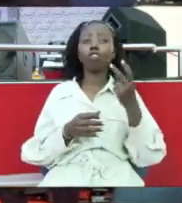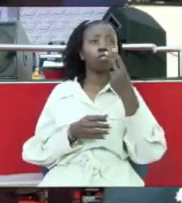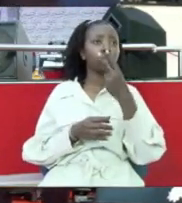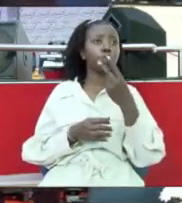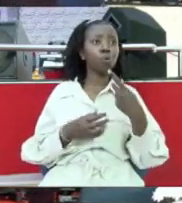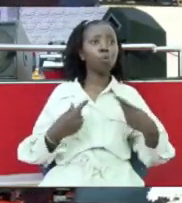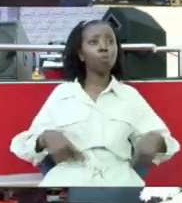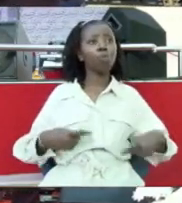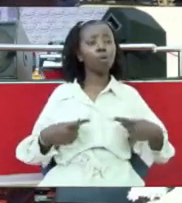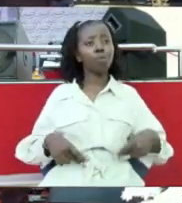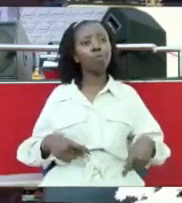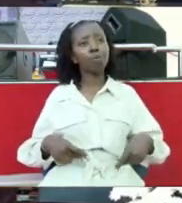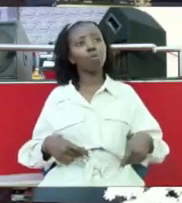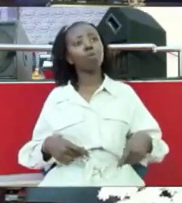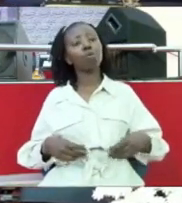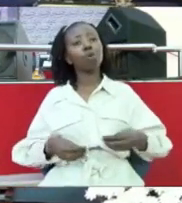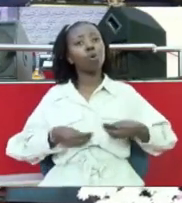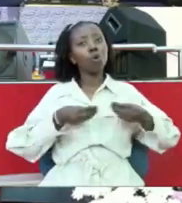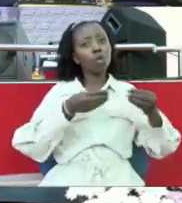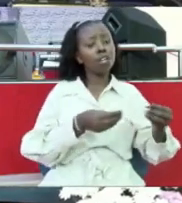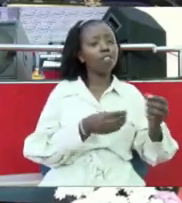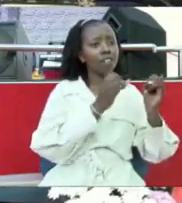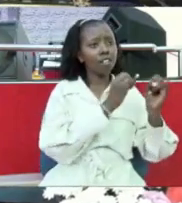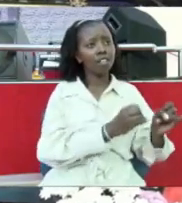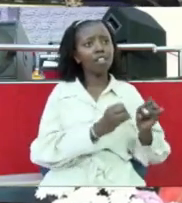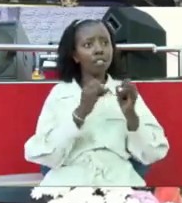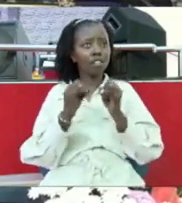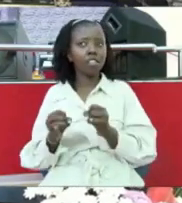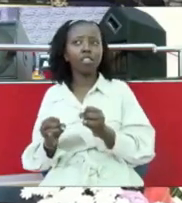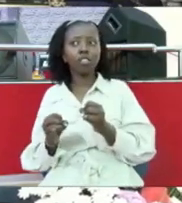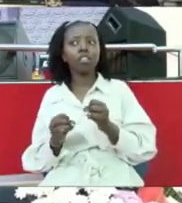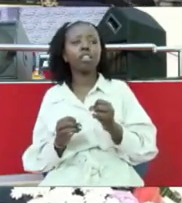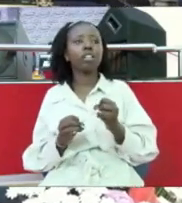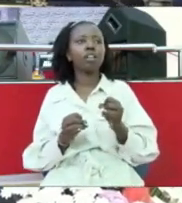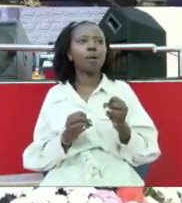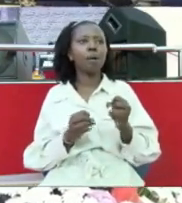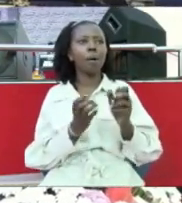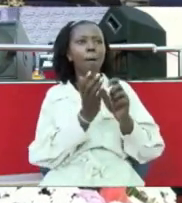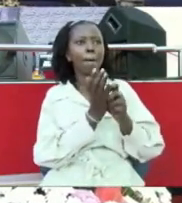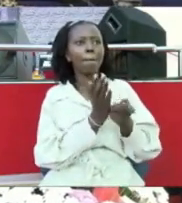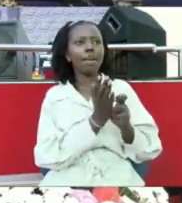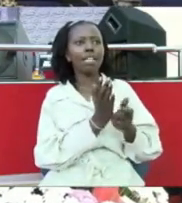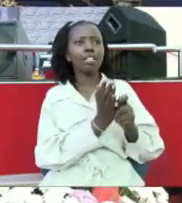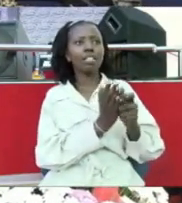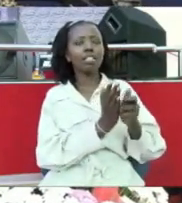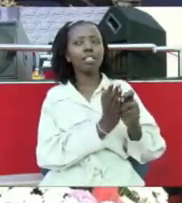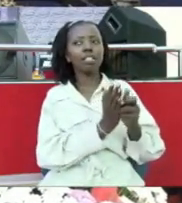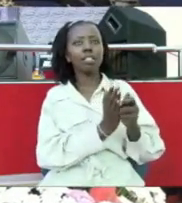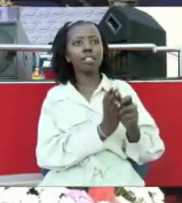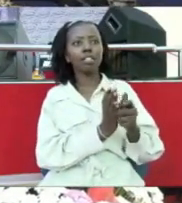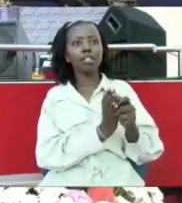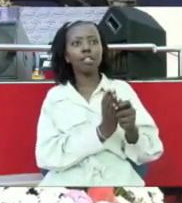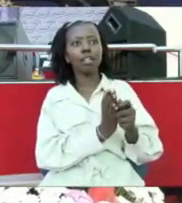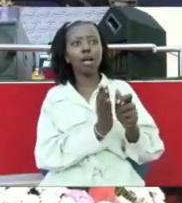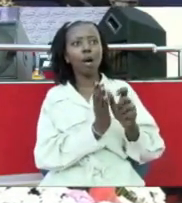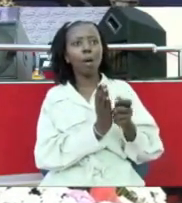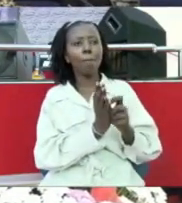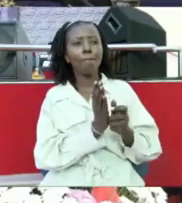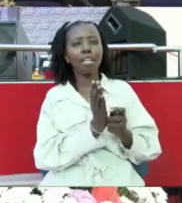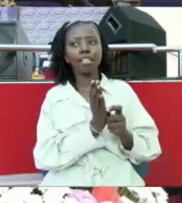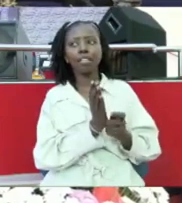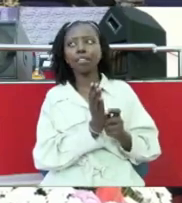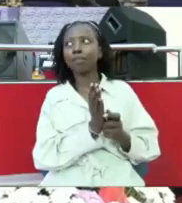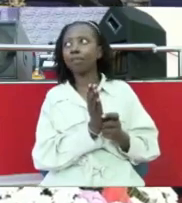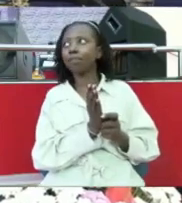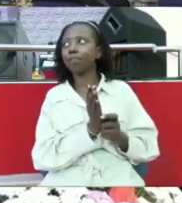watu wawili. They were given each one of them a maize comb. Walikuwa wamepewa mahindi. Kimshakwe. Gamba la mahindi.